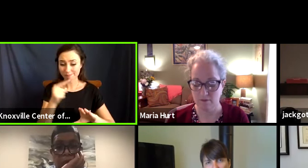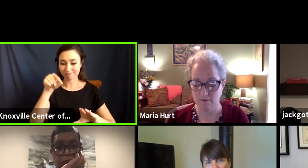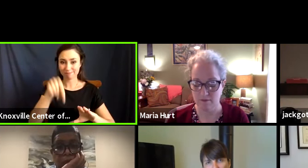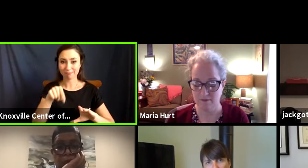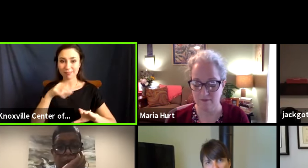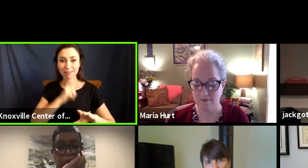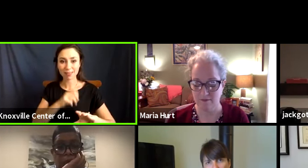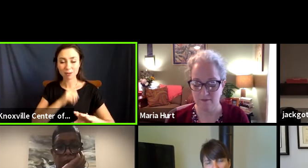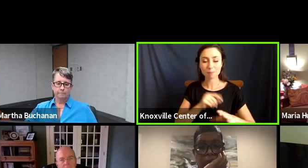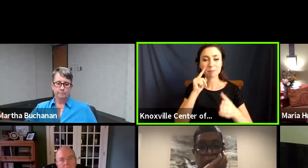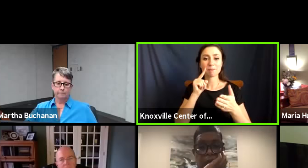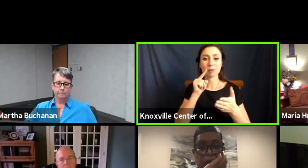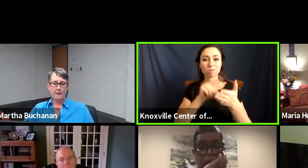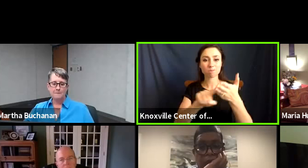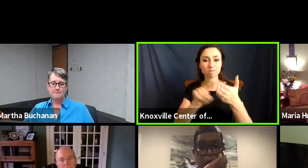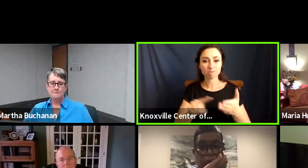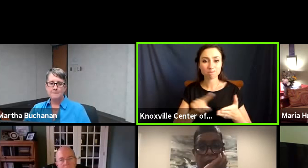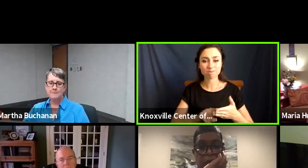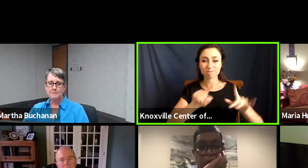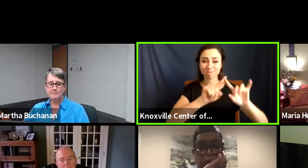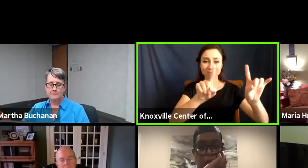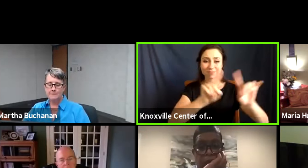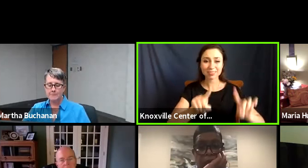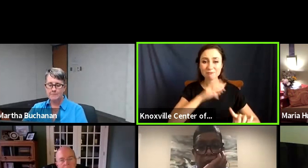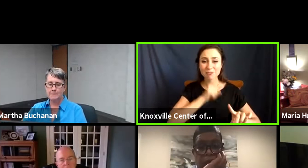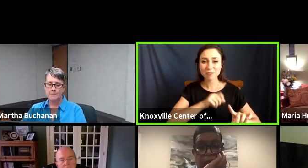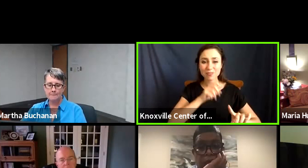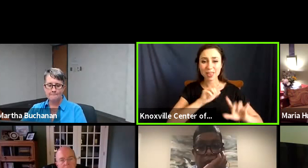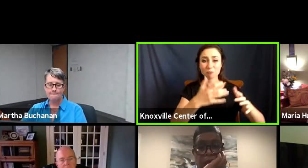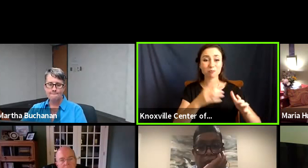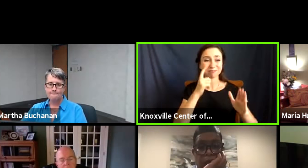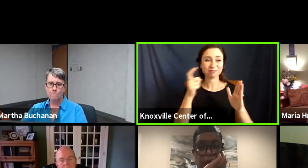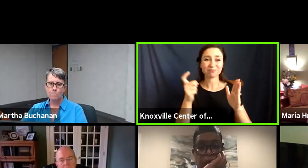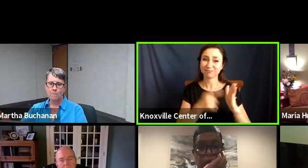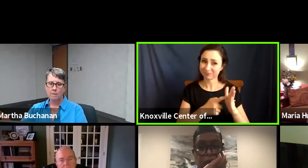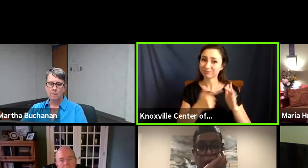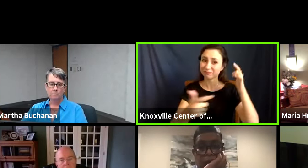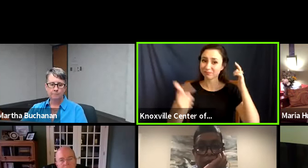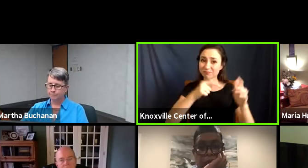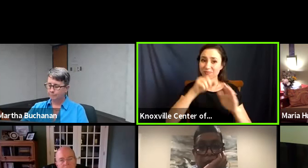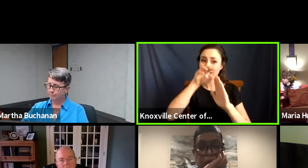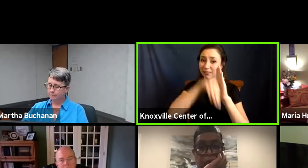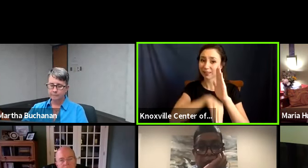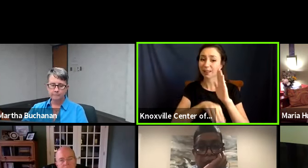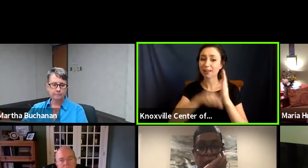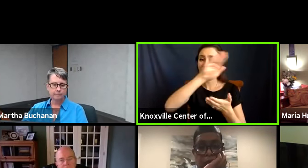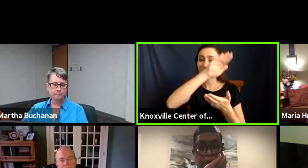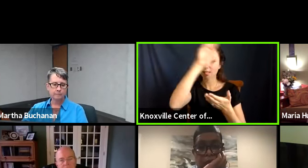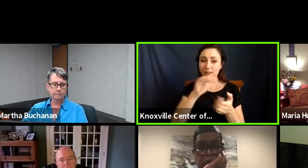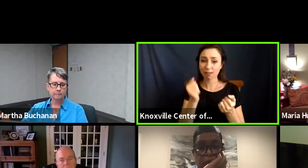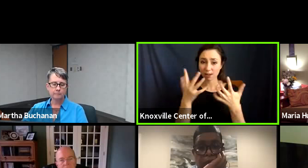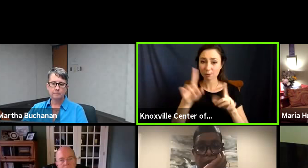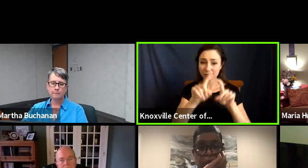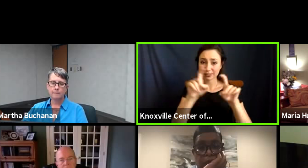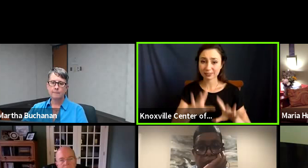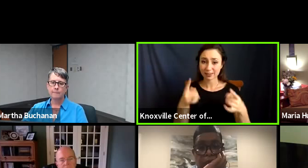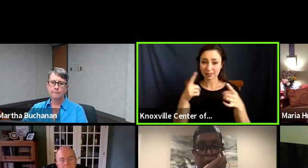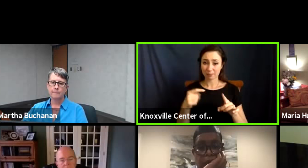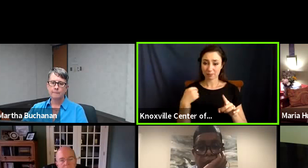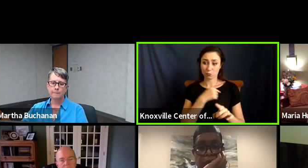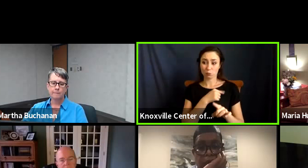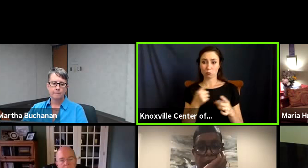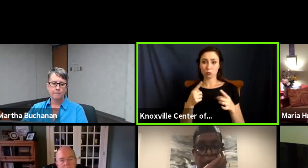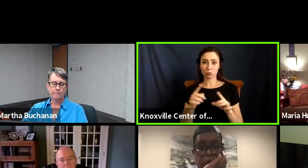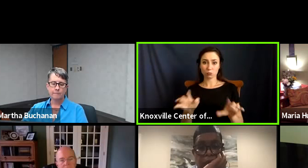tracking lots of different age groups, and we've seen a significant decline in the number of tests we're doing on that 18